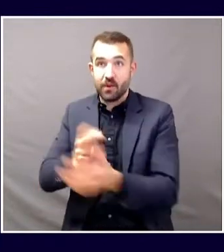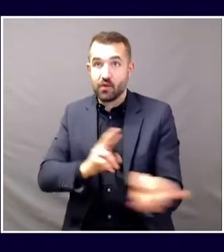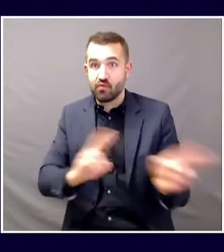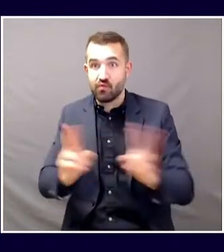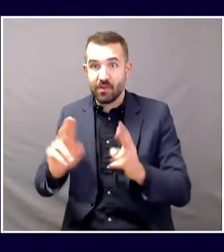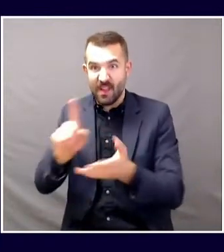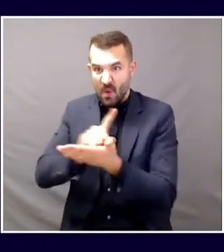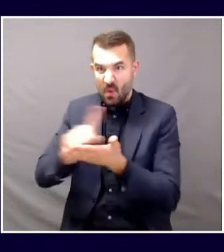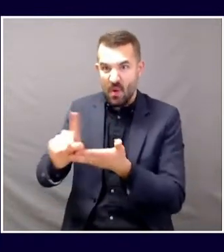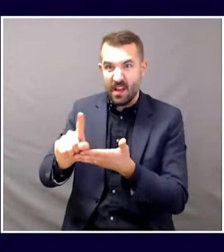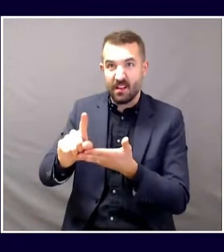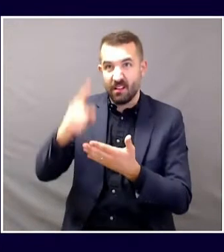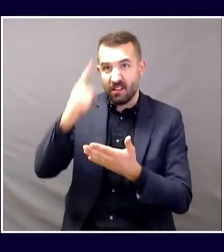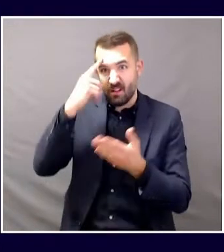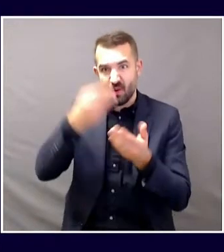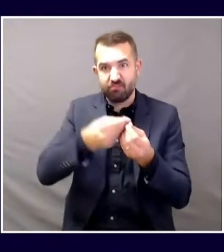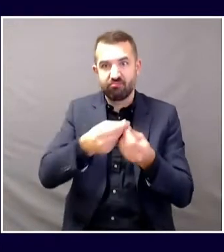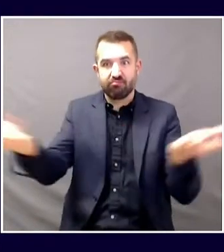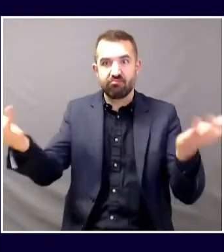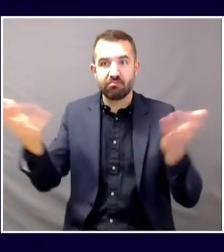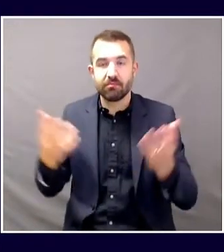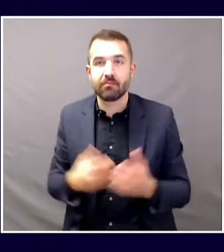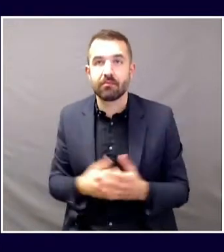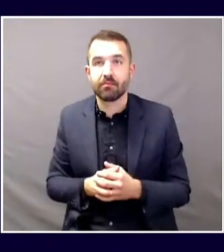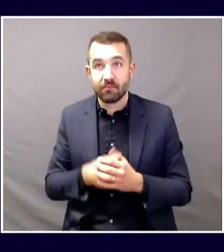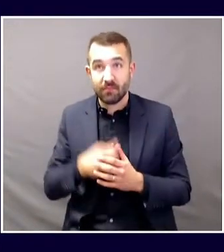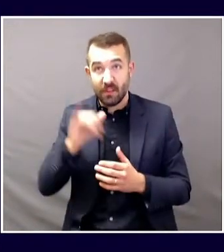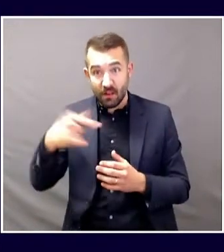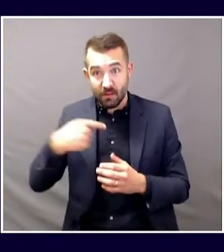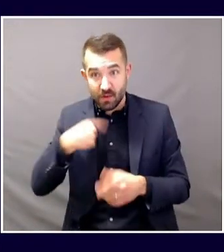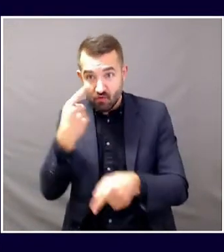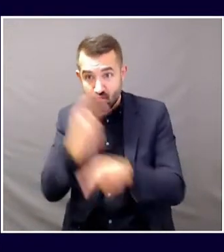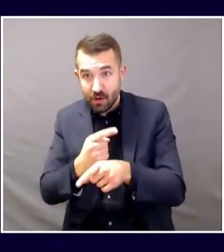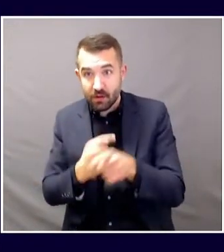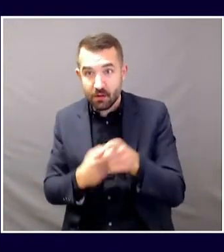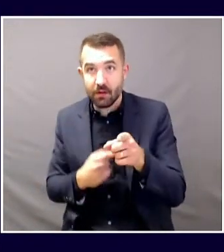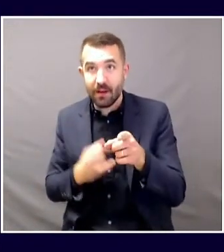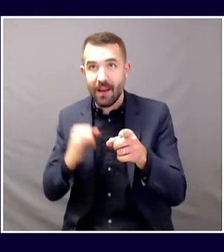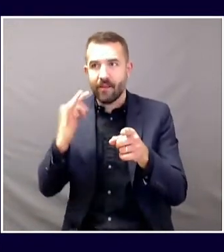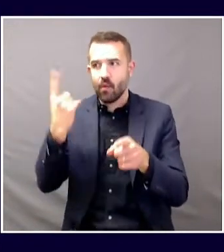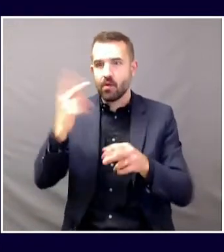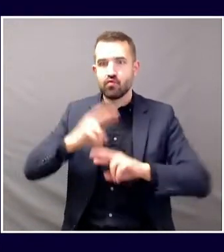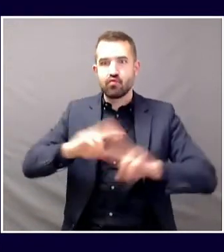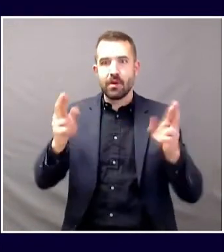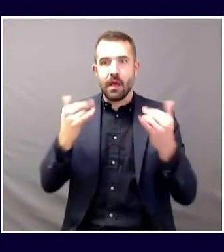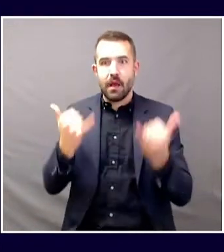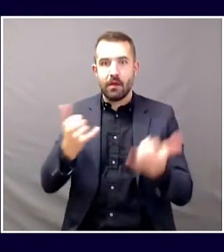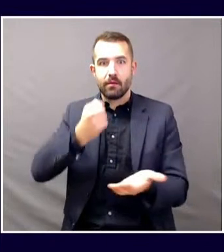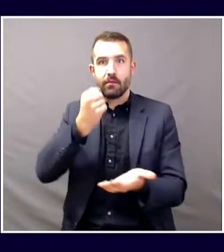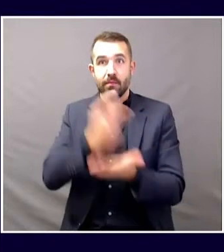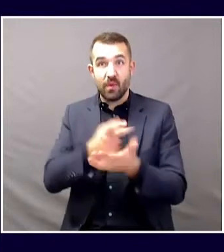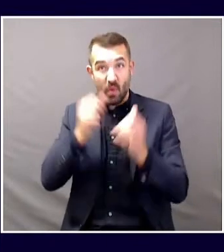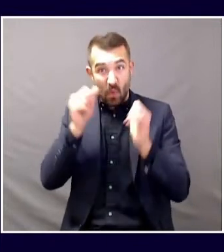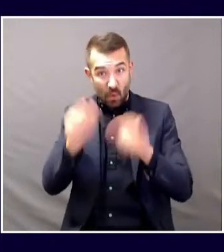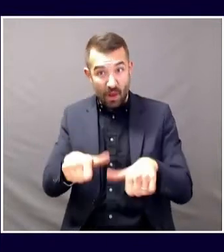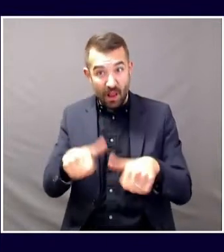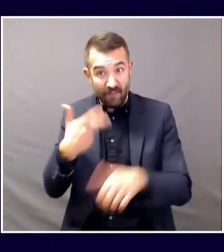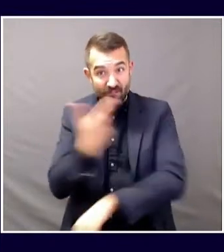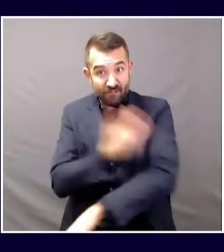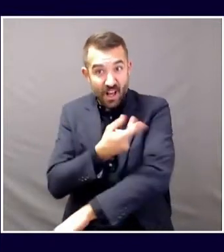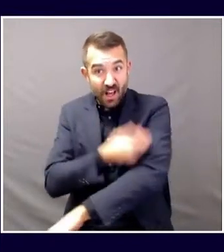place that if one was ready right now, we could be distributing it next week? The answer there, Allison, is yes.